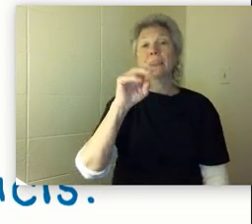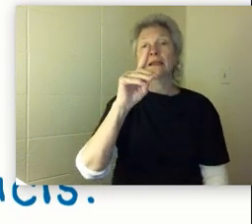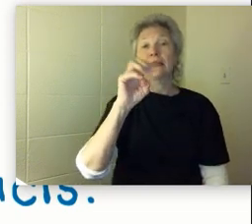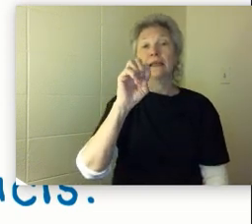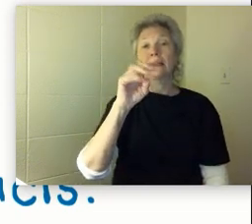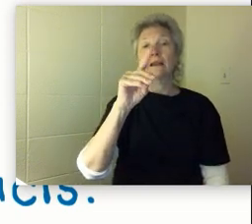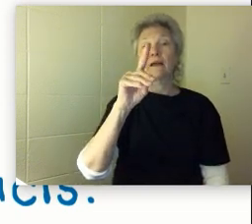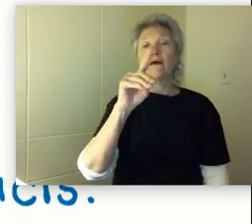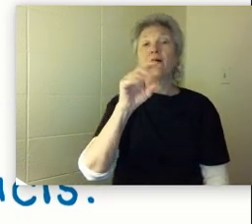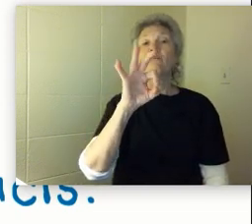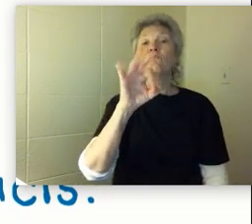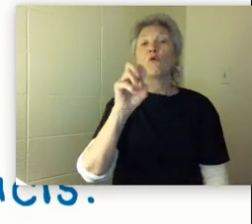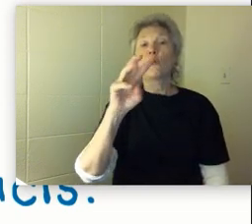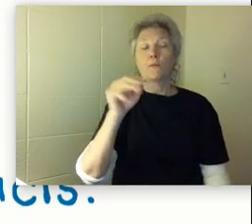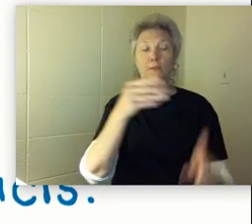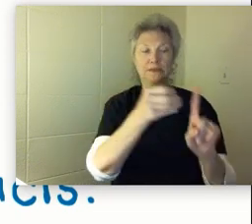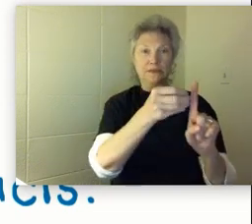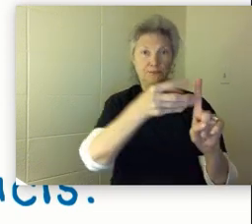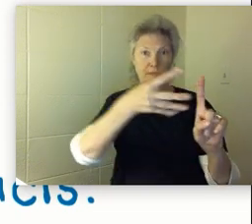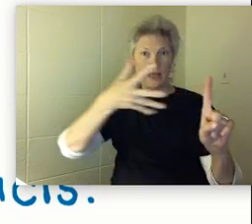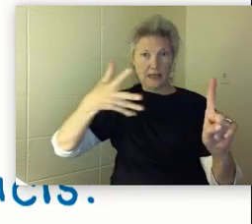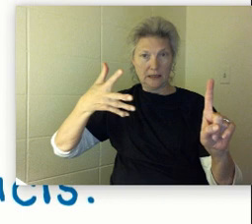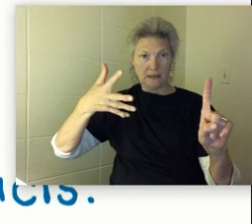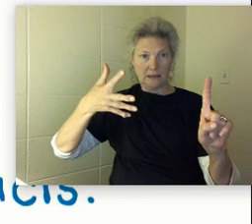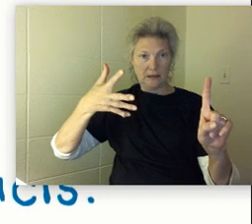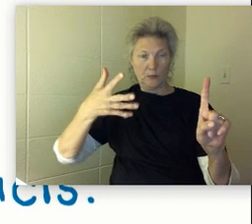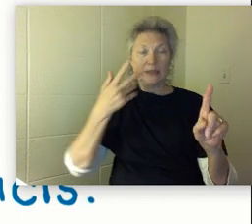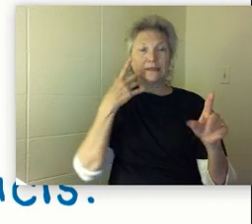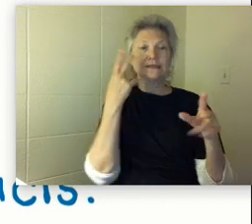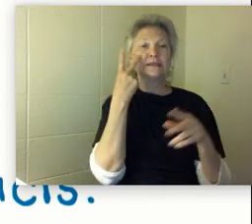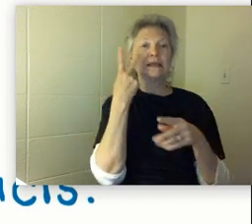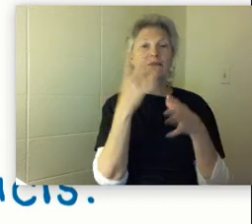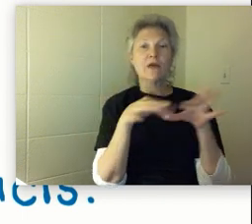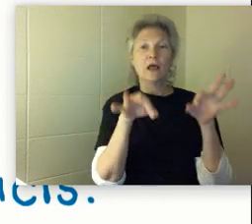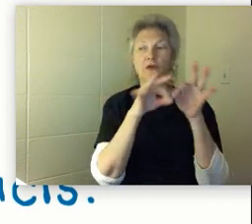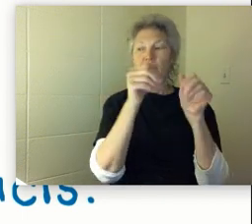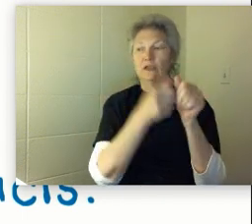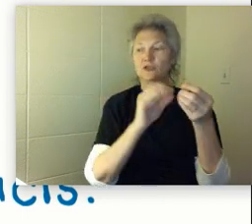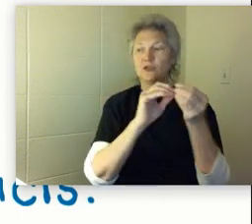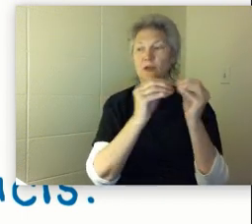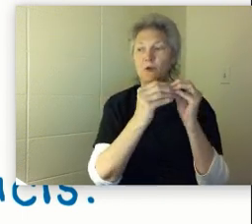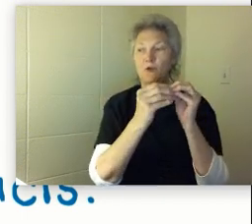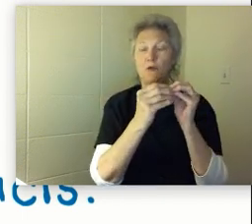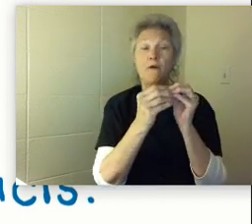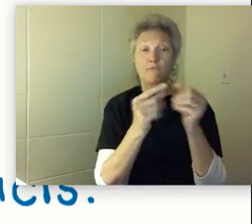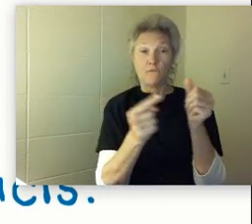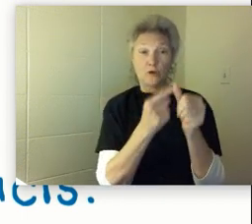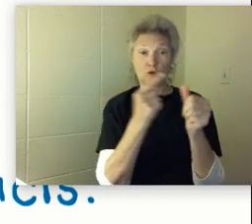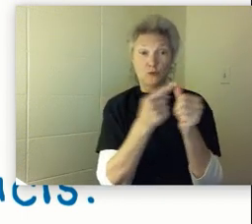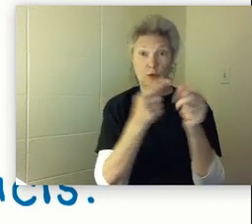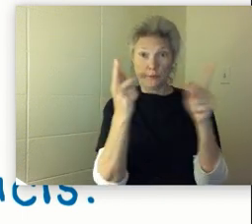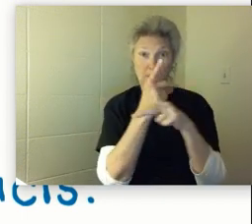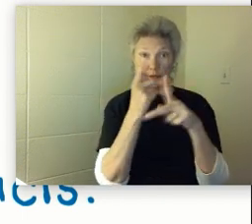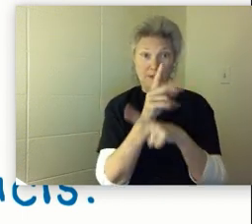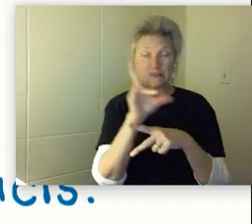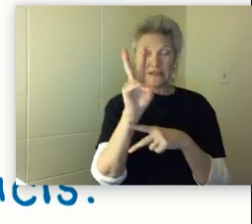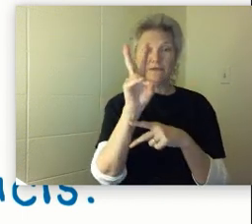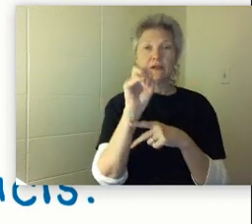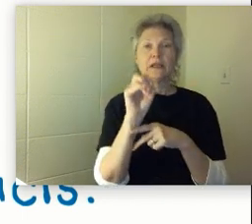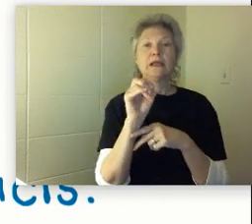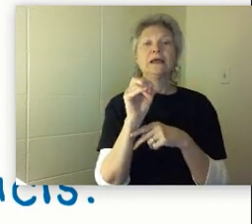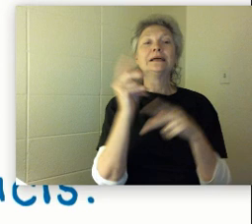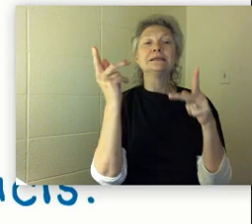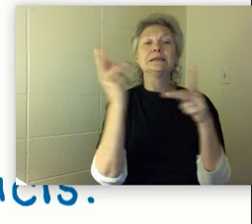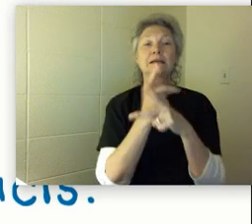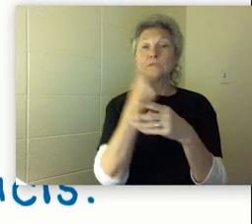of each digit. To begin, we're going to multiply the 70 times both of the values